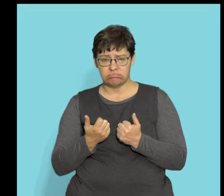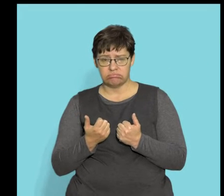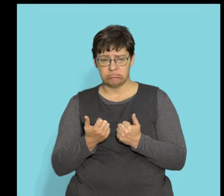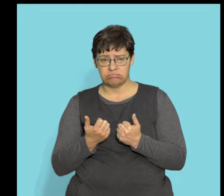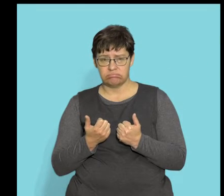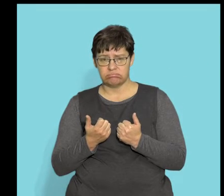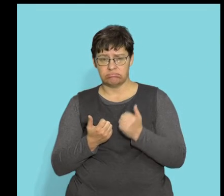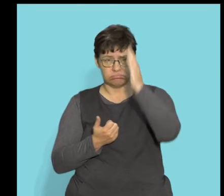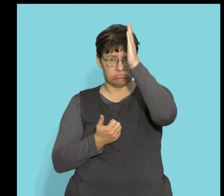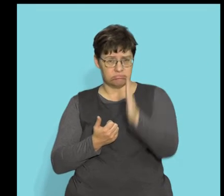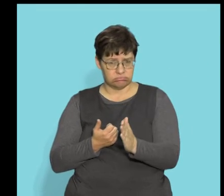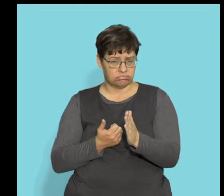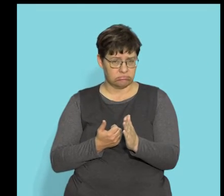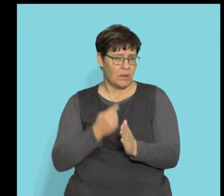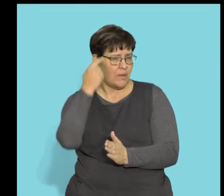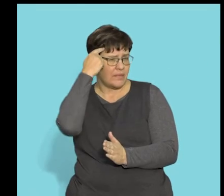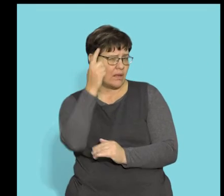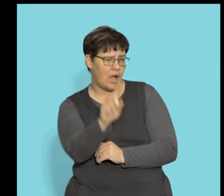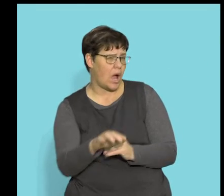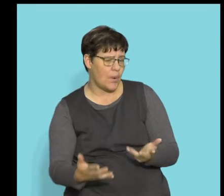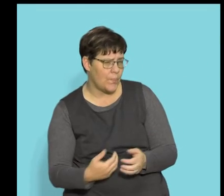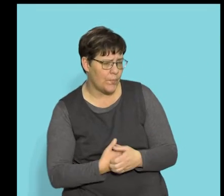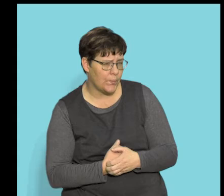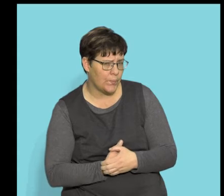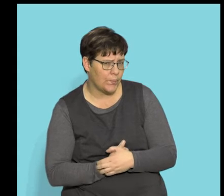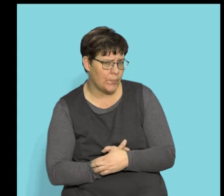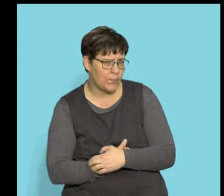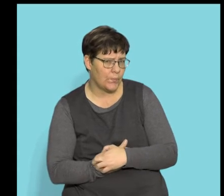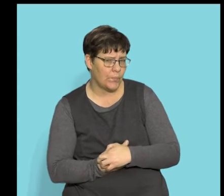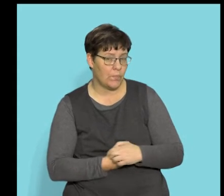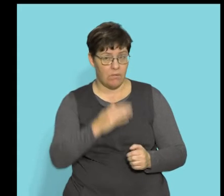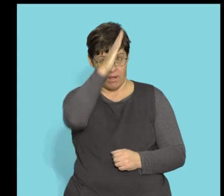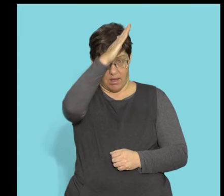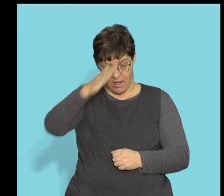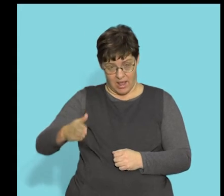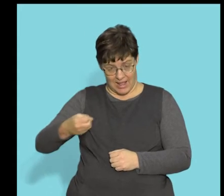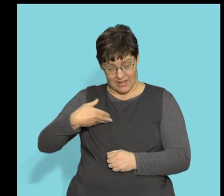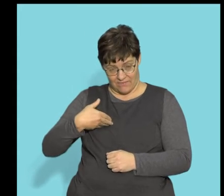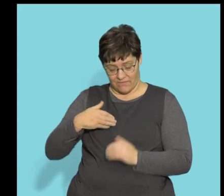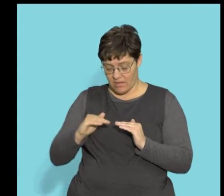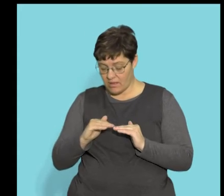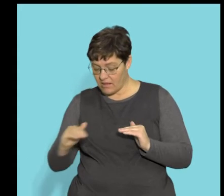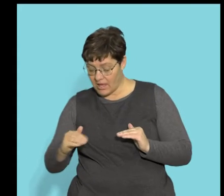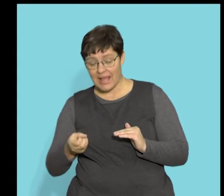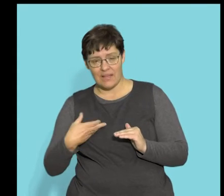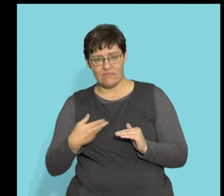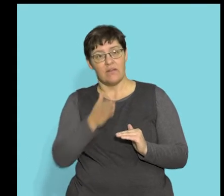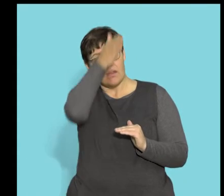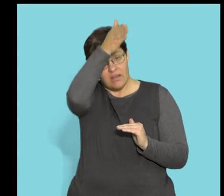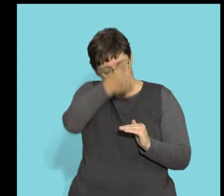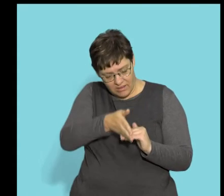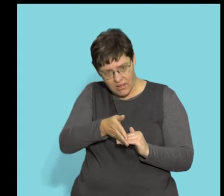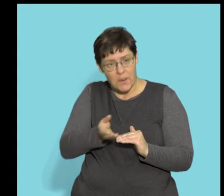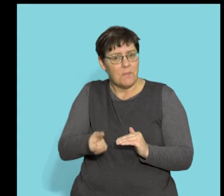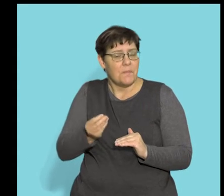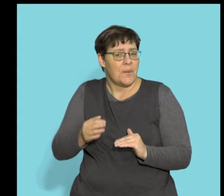height? I'll give you a second to think about it. If I give you the slant height and the radius, is there a way